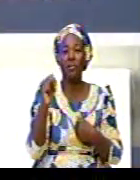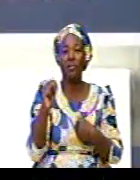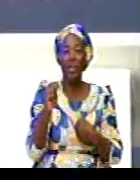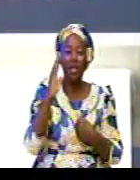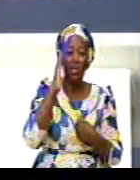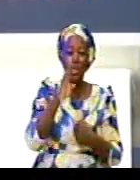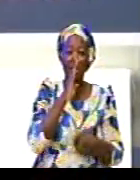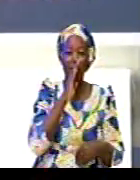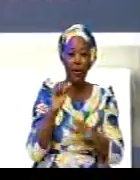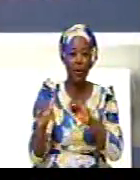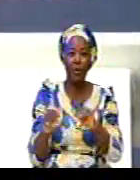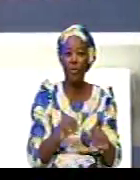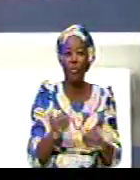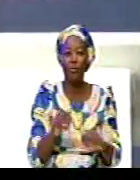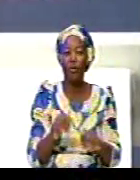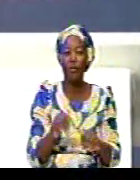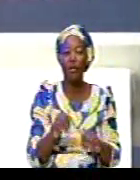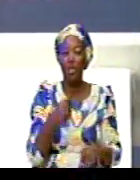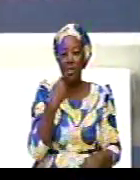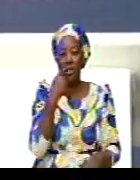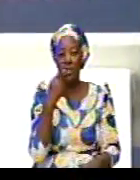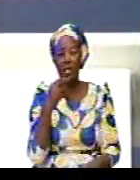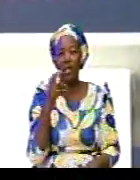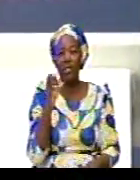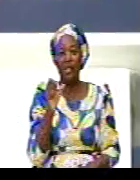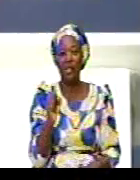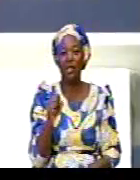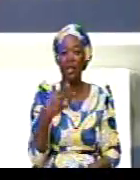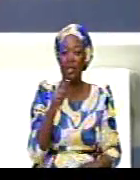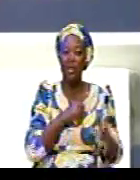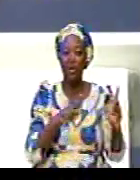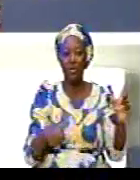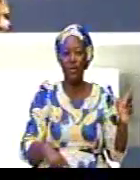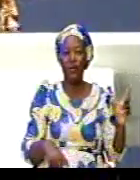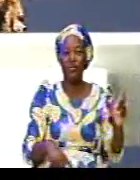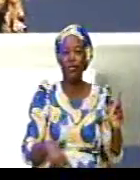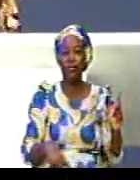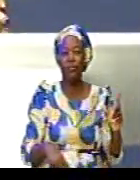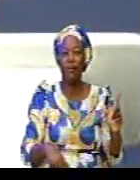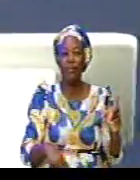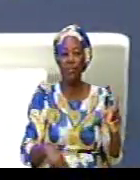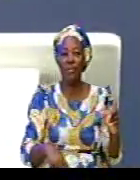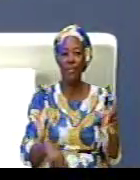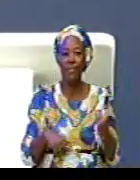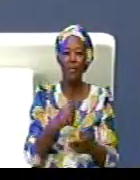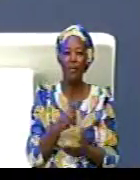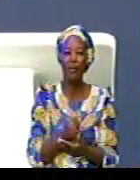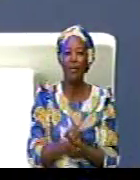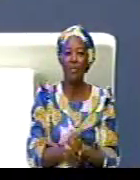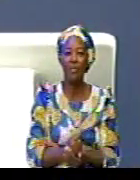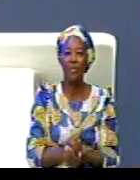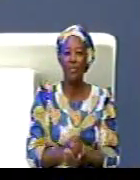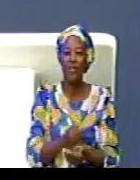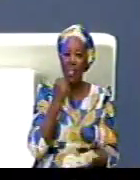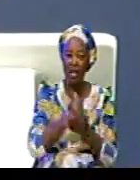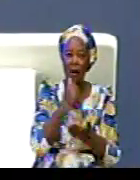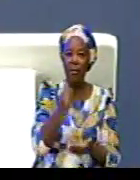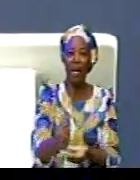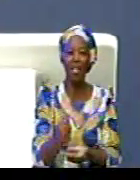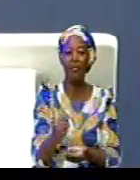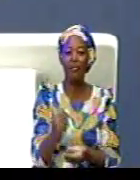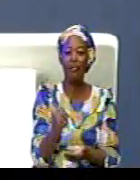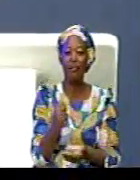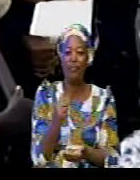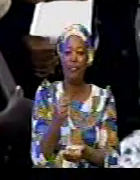I have spoken shall be done, says the